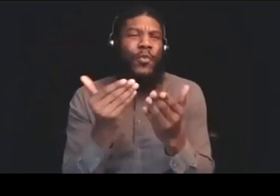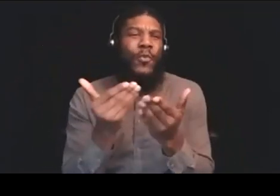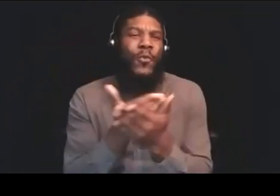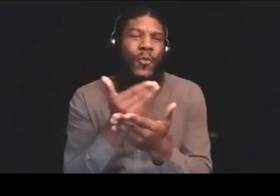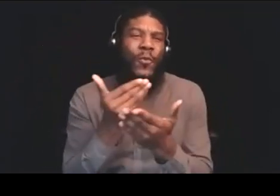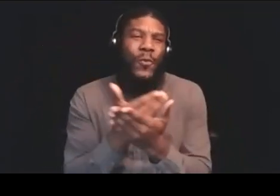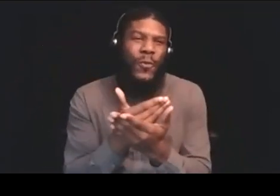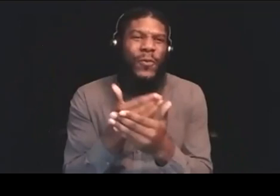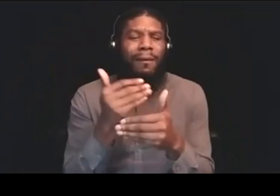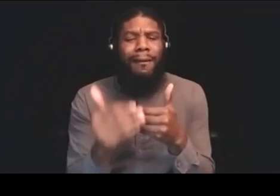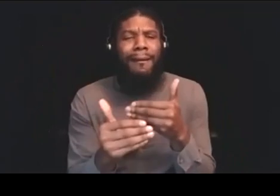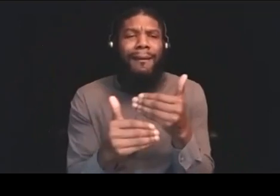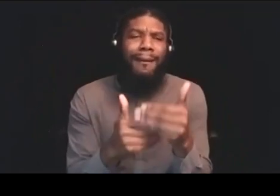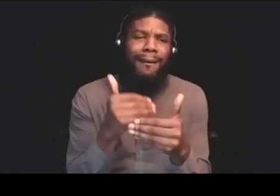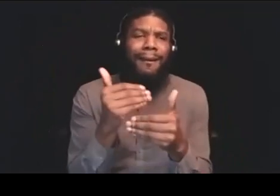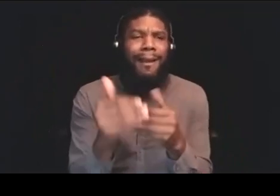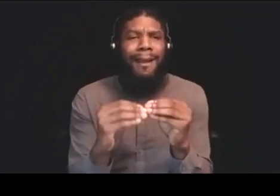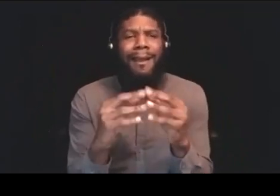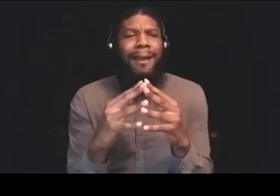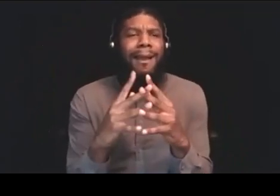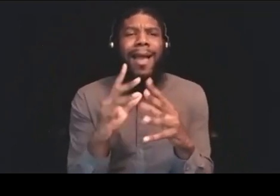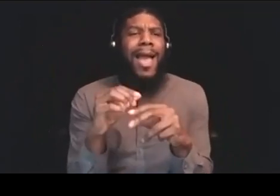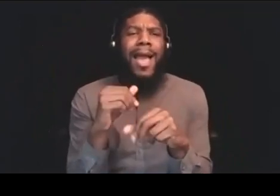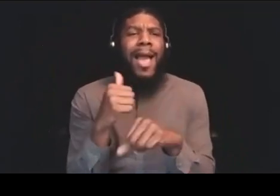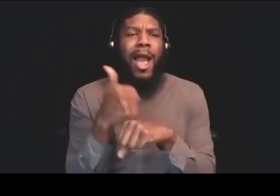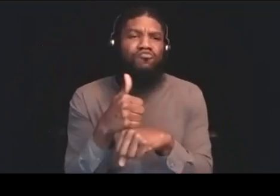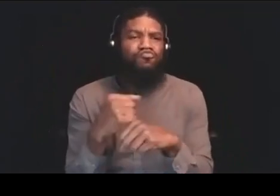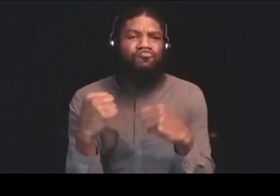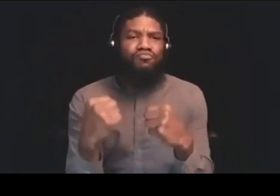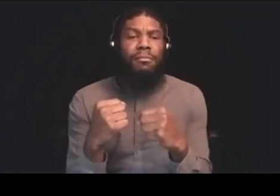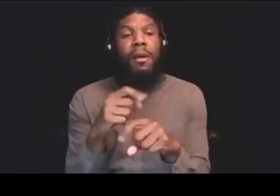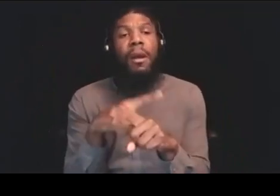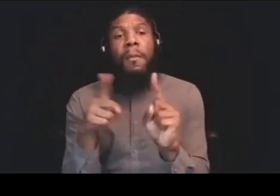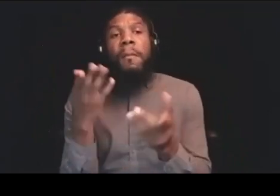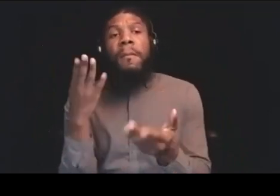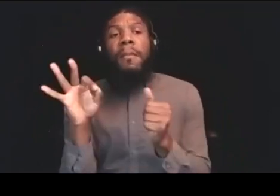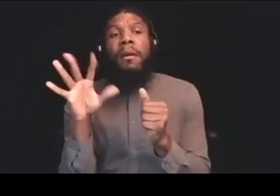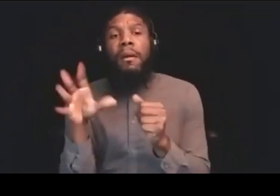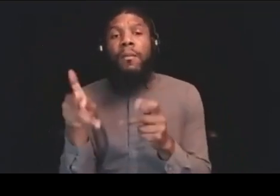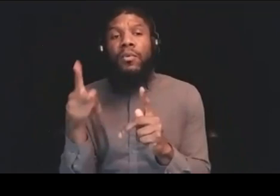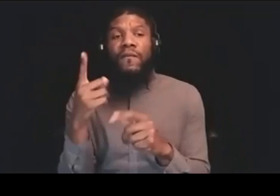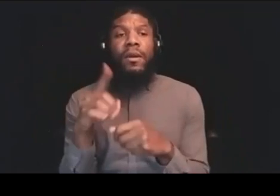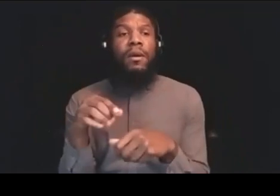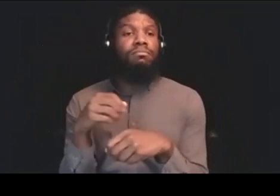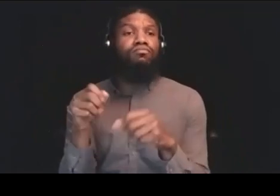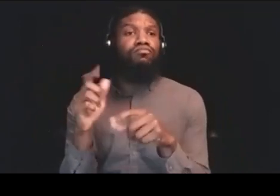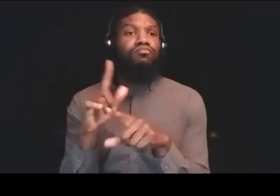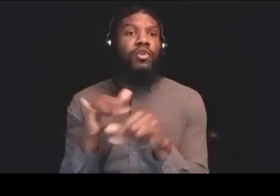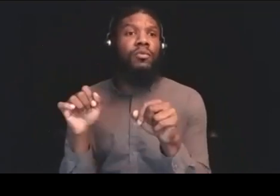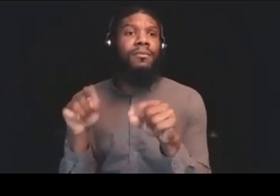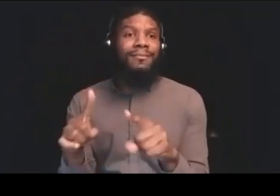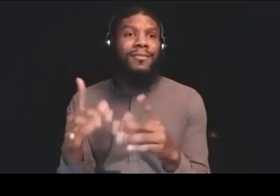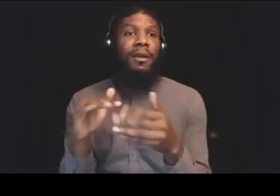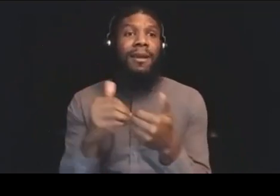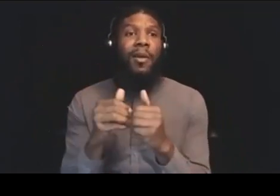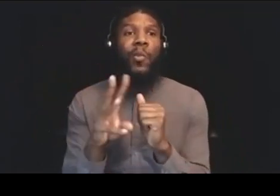kind of gaining its footing, but maybe if there were opportunities for asynchronous connection through the website, more discussion board